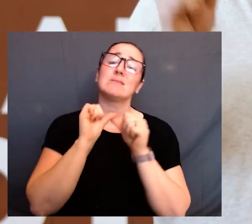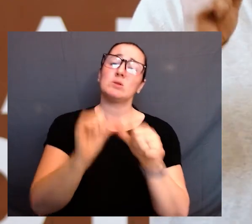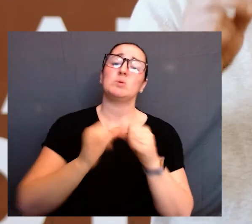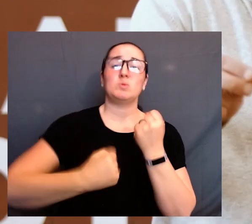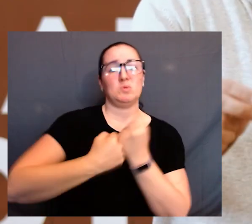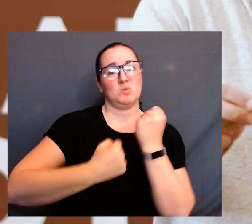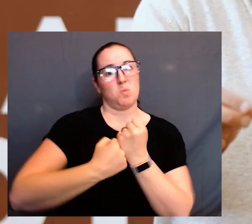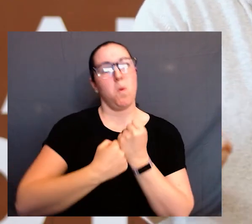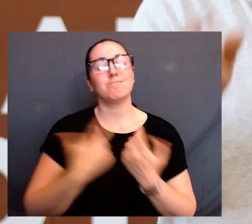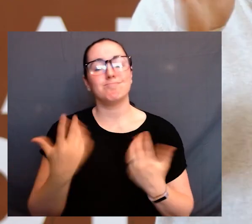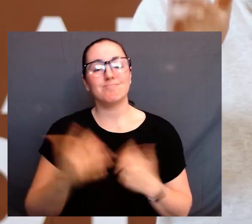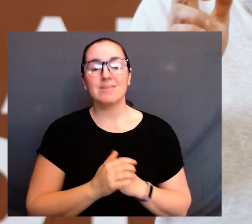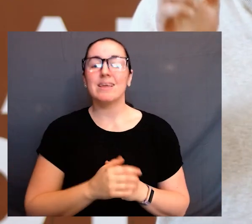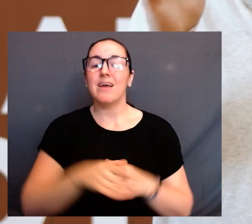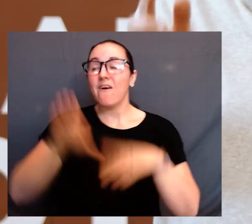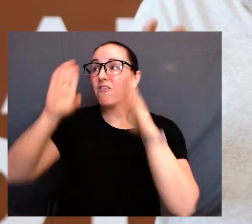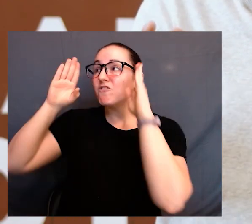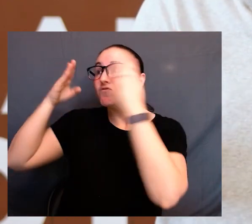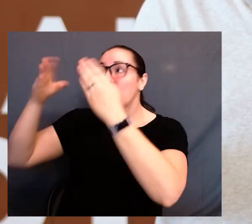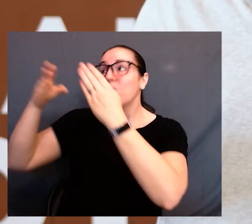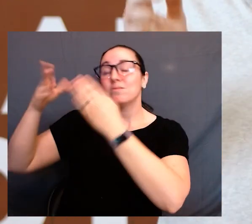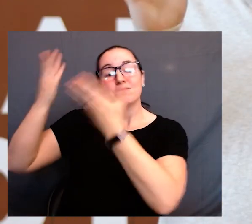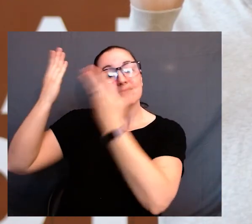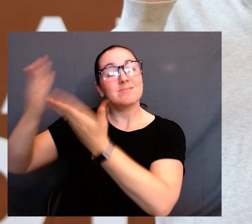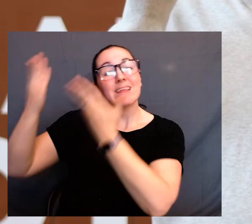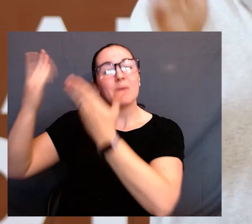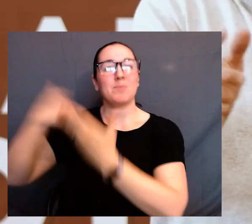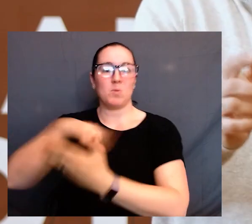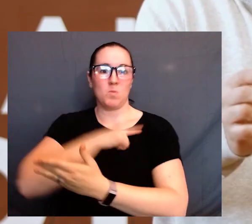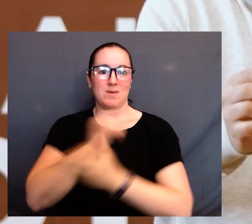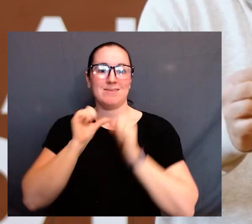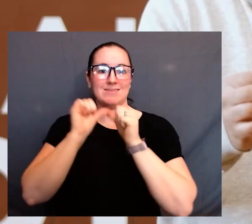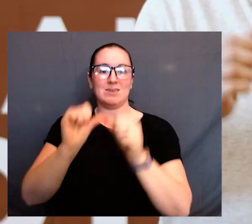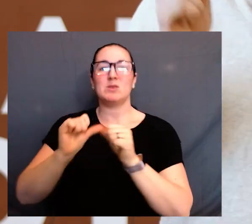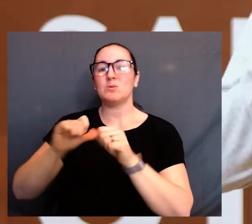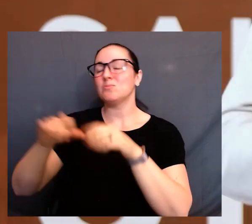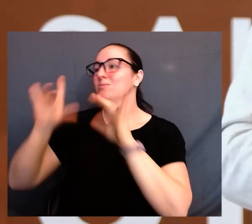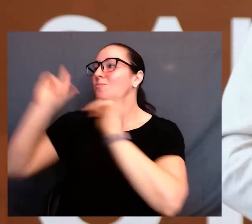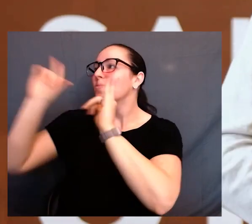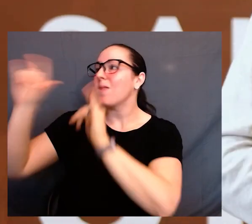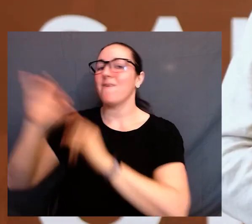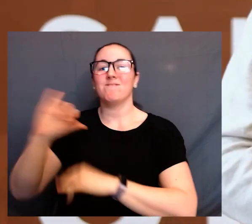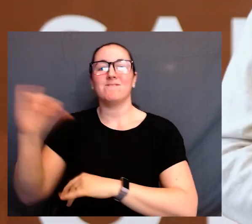encouraged. Have an amazing week. Keep your focus on Him as we continue to love like Christ